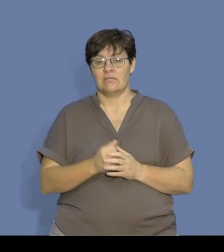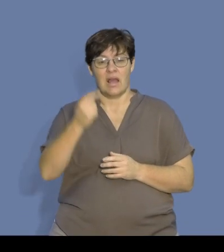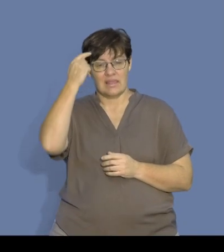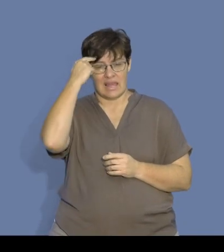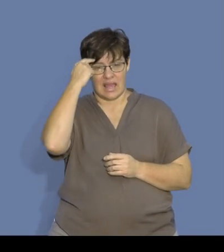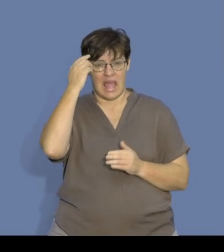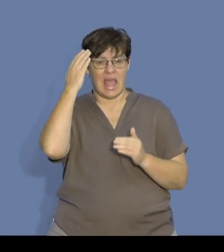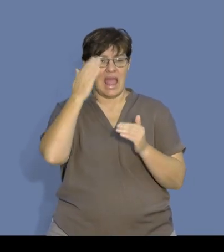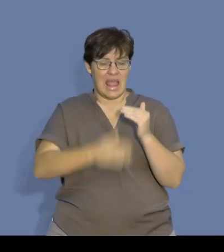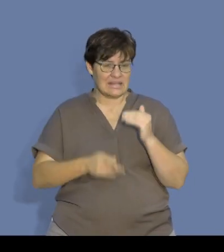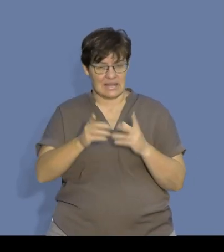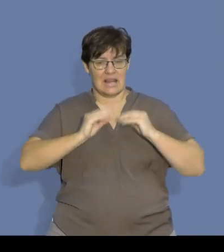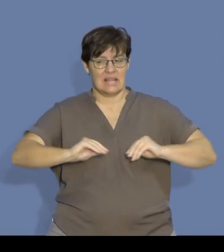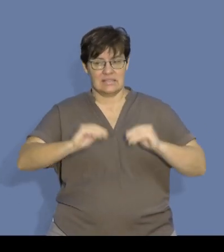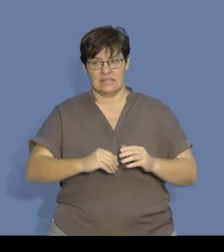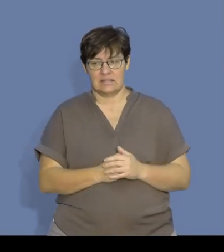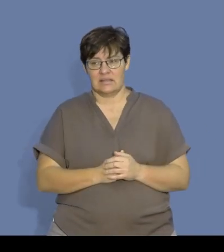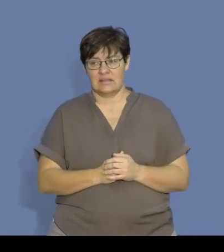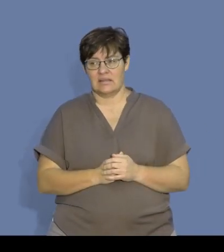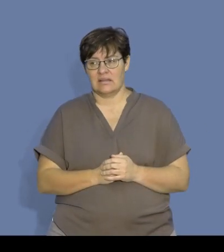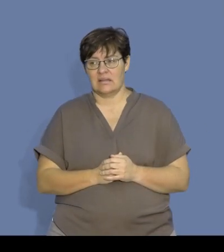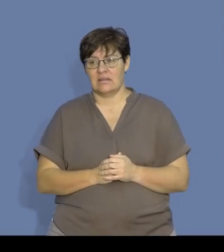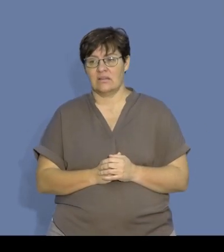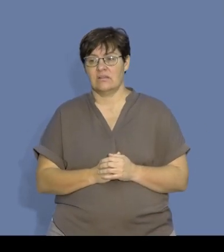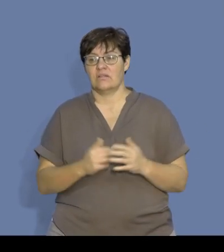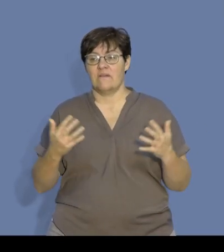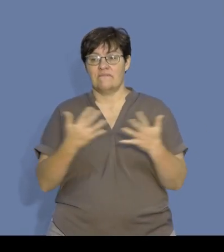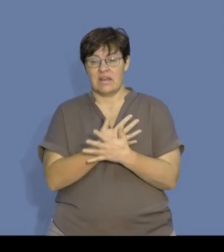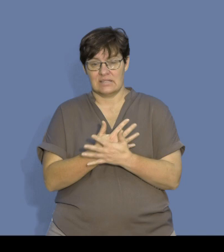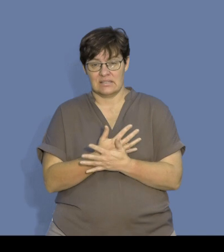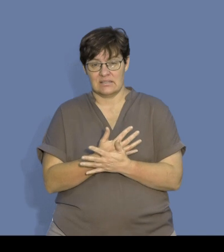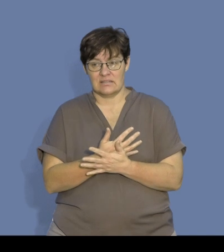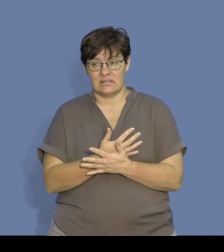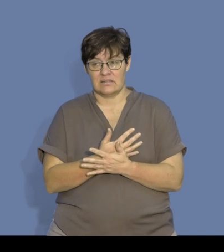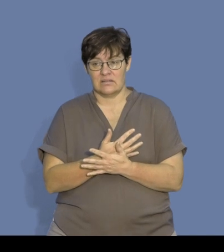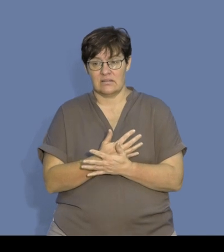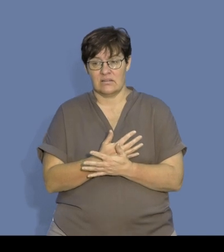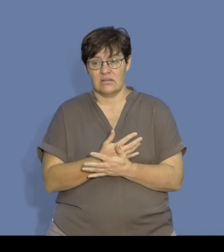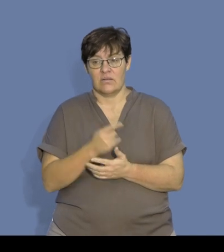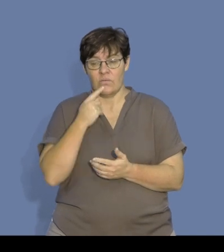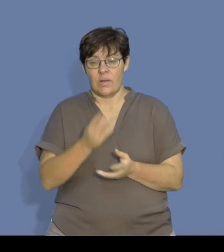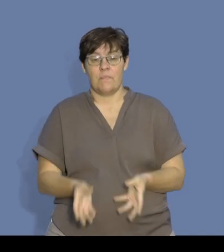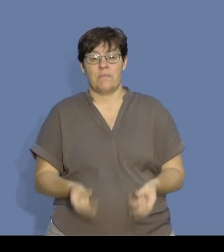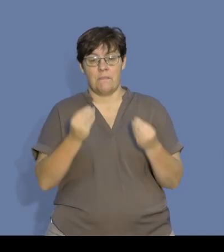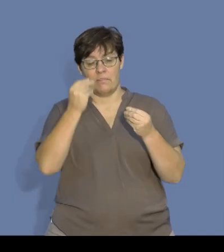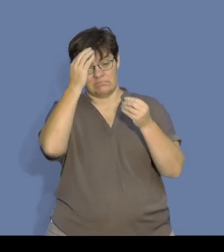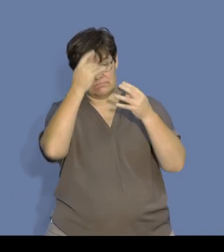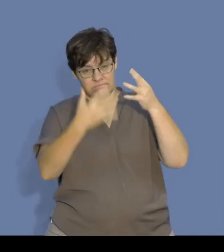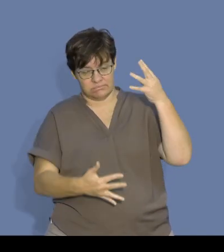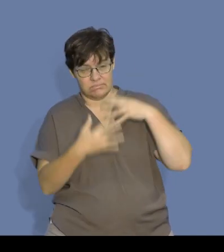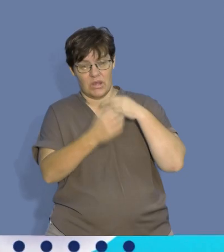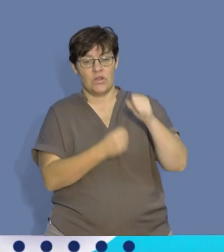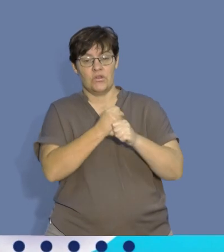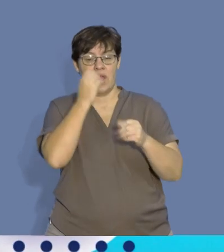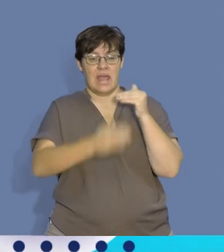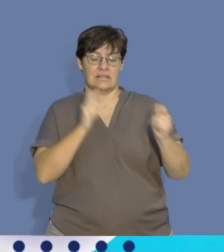it seems as though we've come to the end of our lesson. So very quickly, guys, remember, you're going to get a whole lot